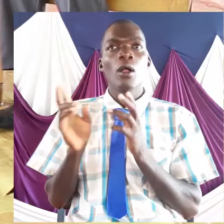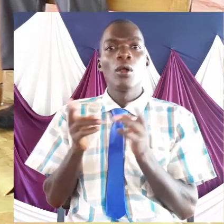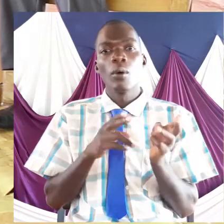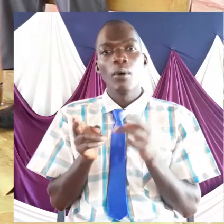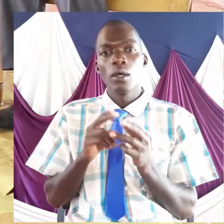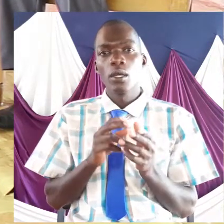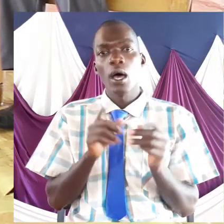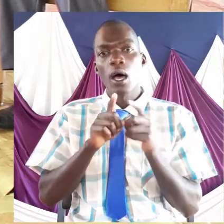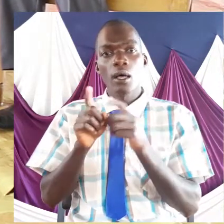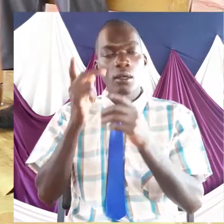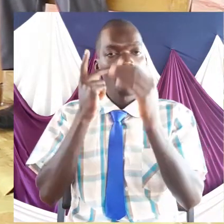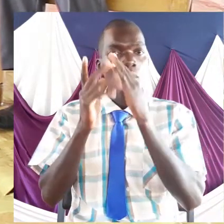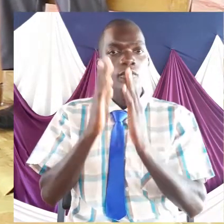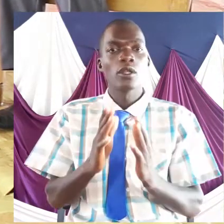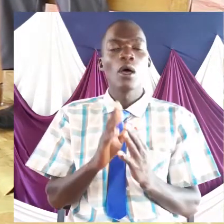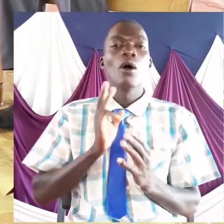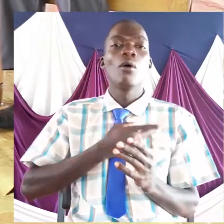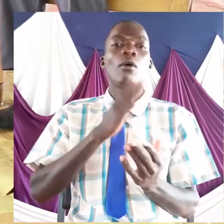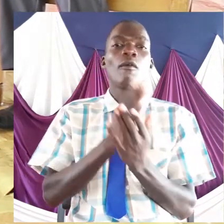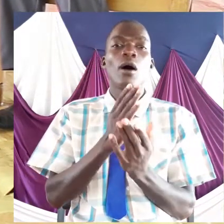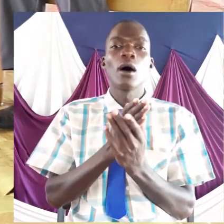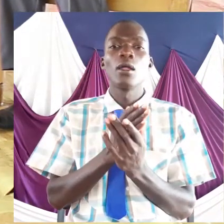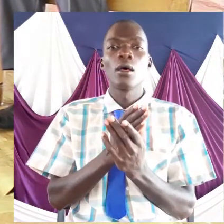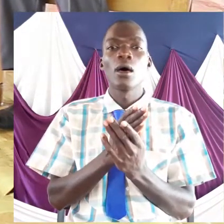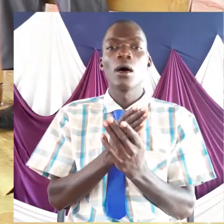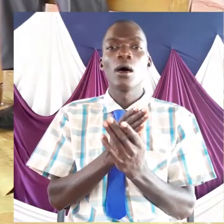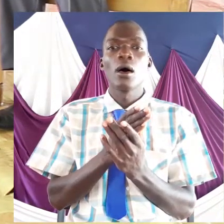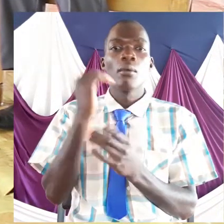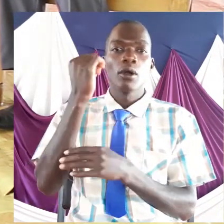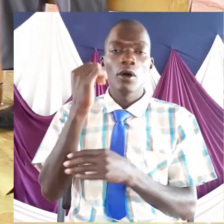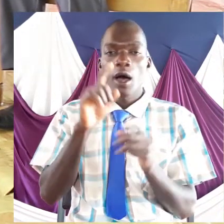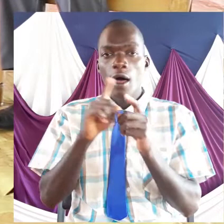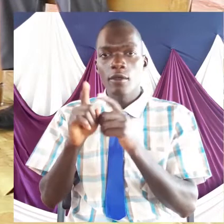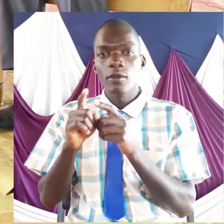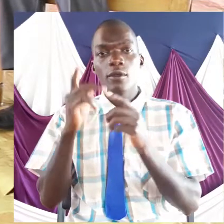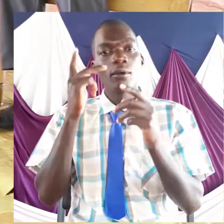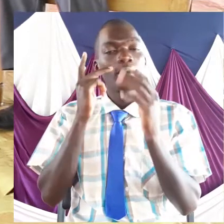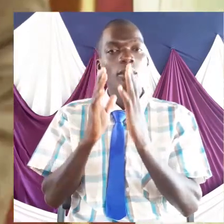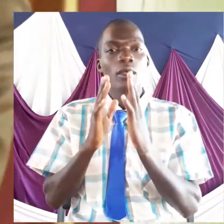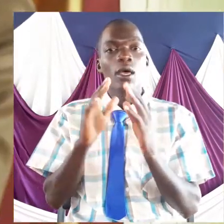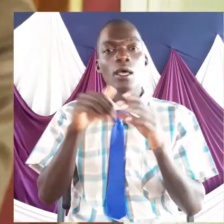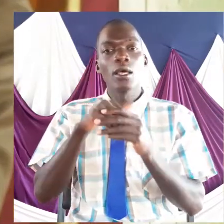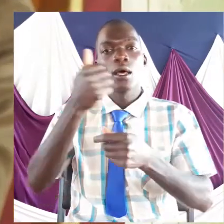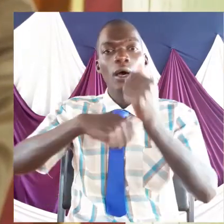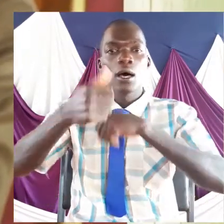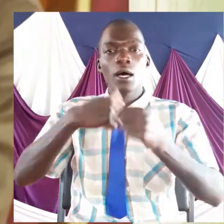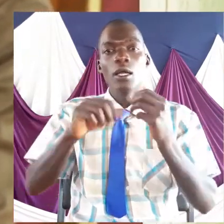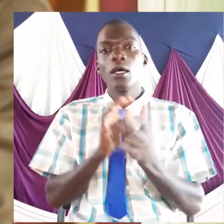as prophecy, we refer to the antitypical sacrificial system in the earthly